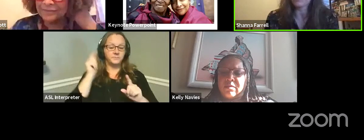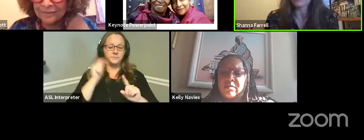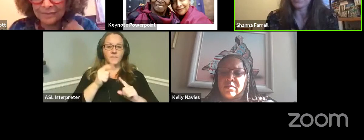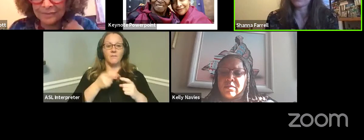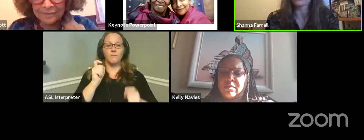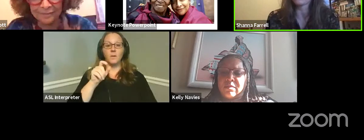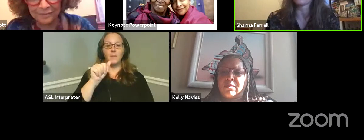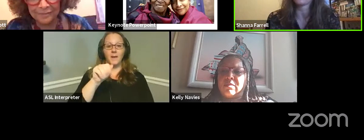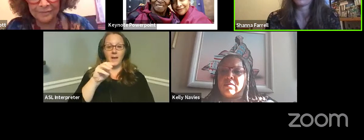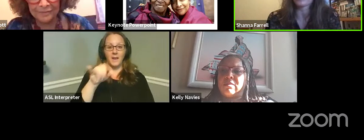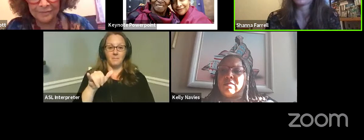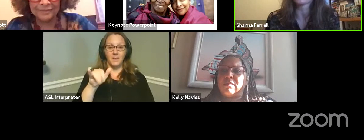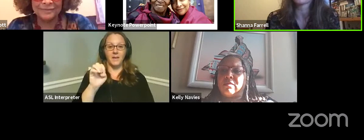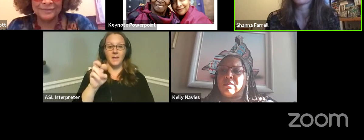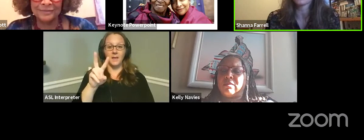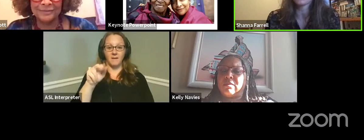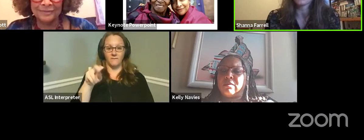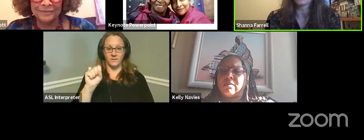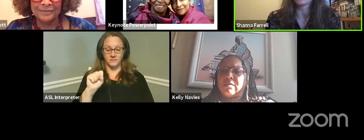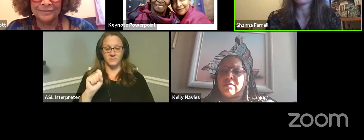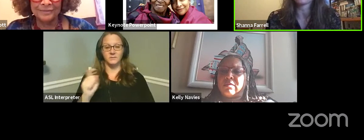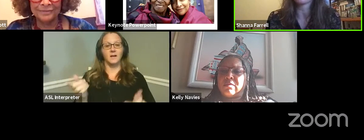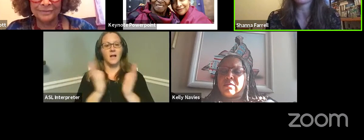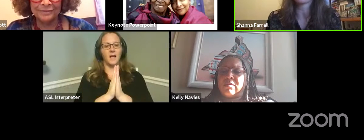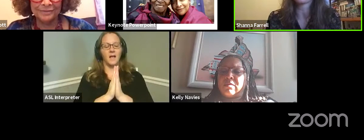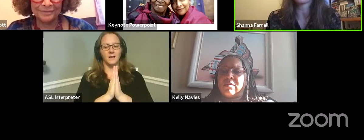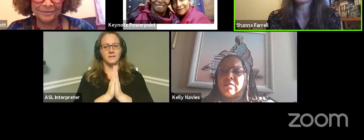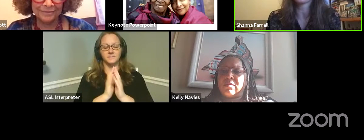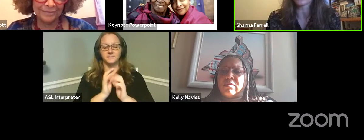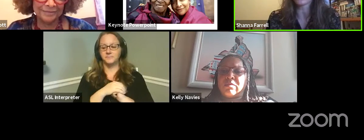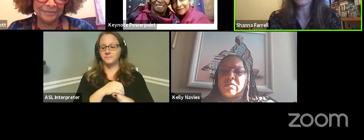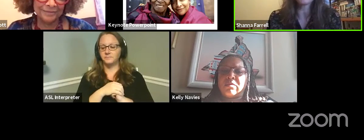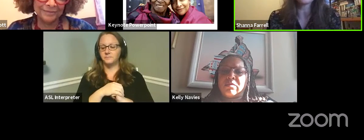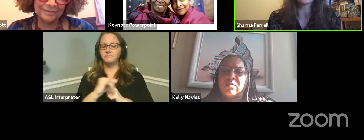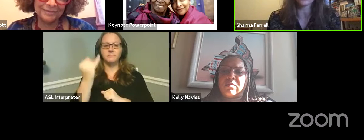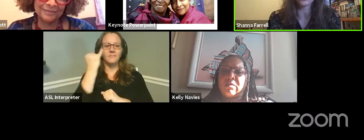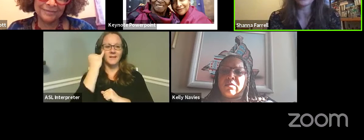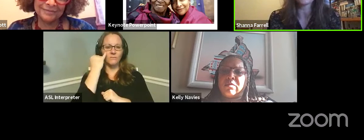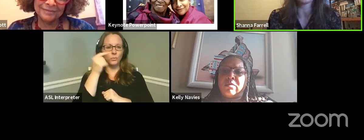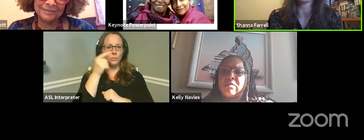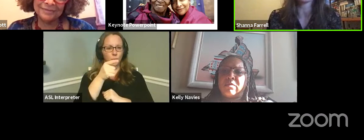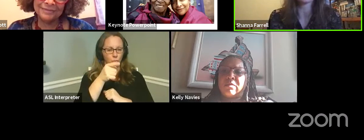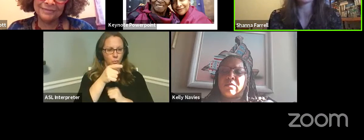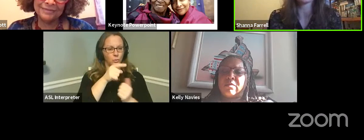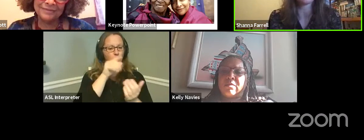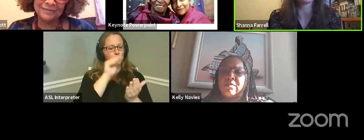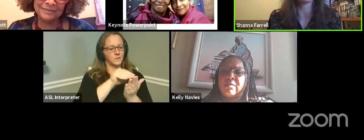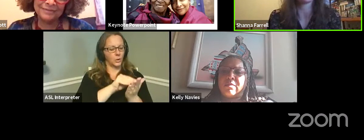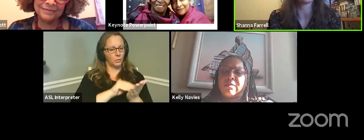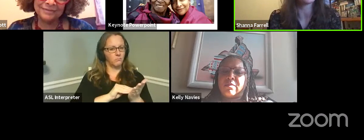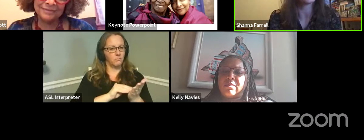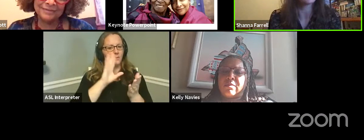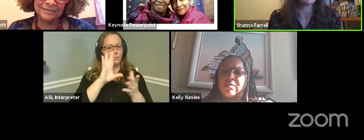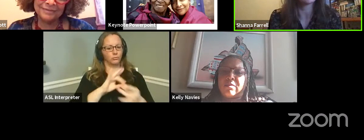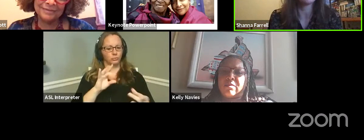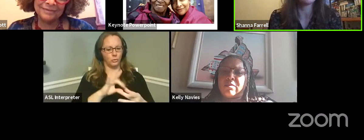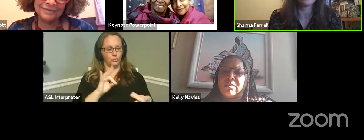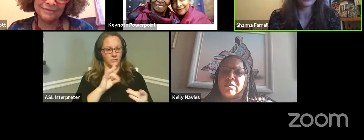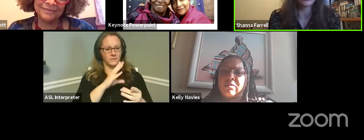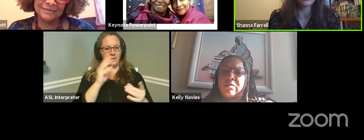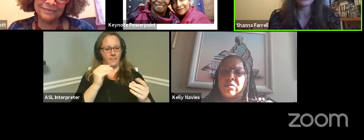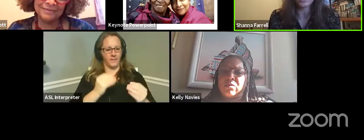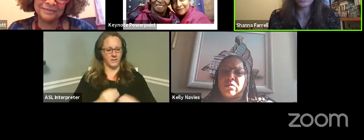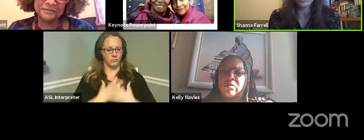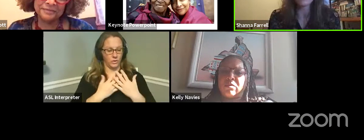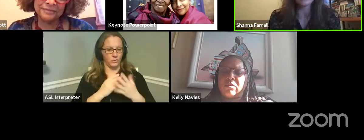from Amy Evans, who asks, if you document the stories or inspiration behind your work, and if you